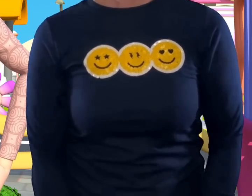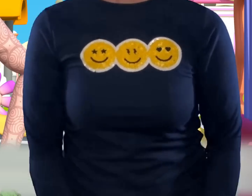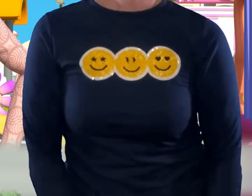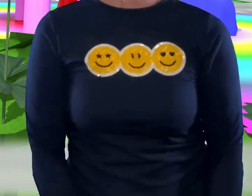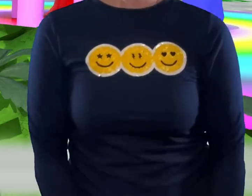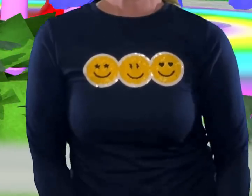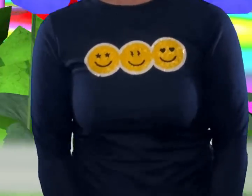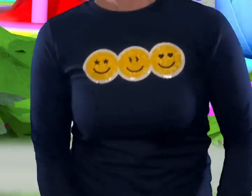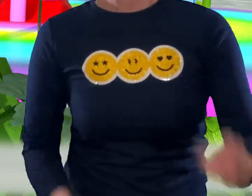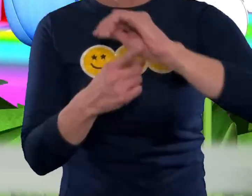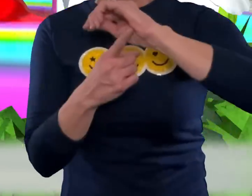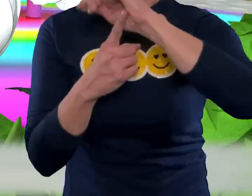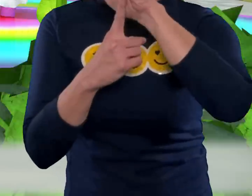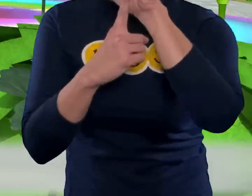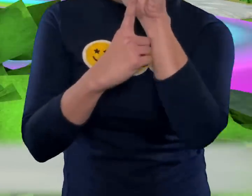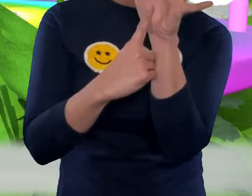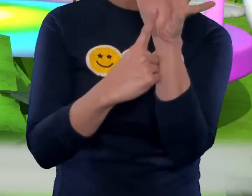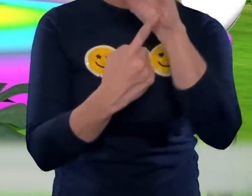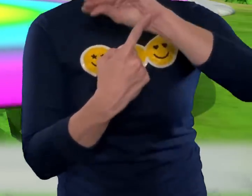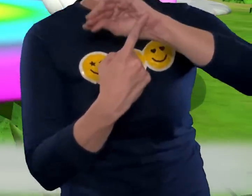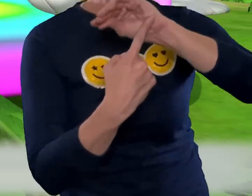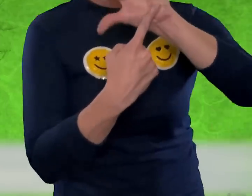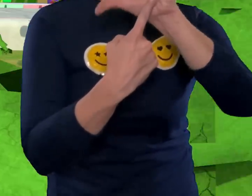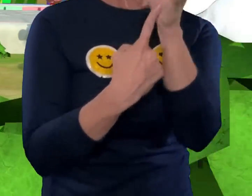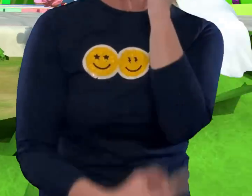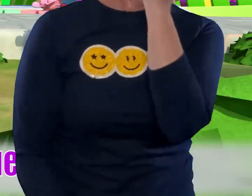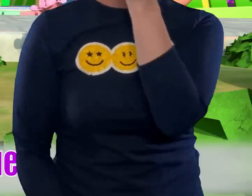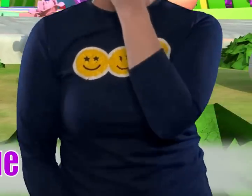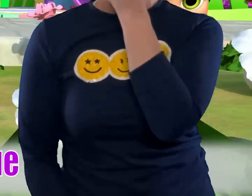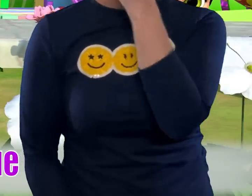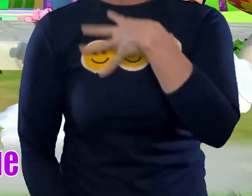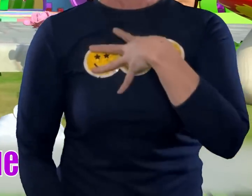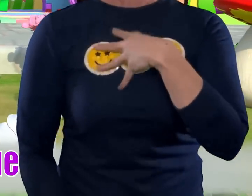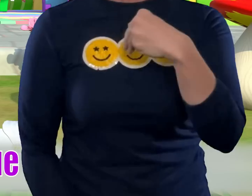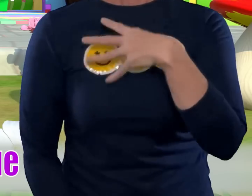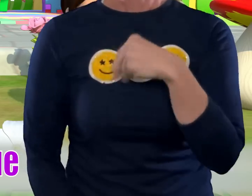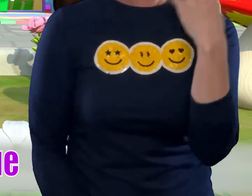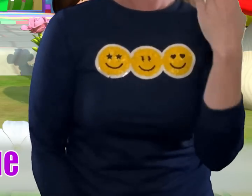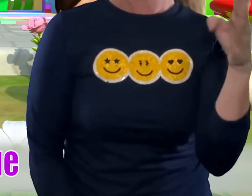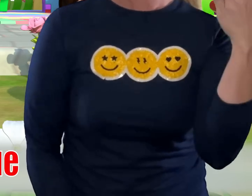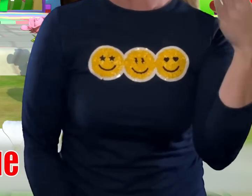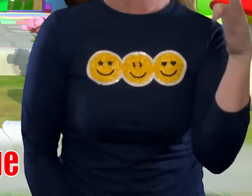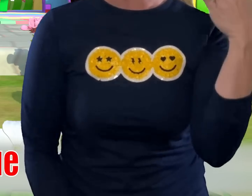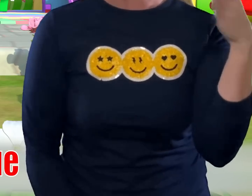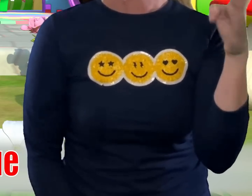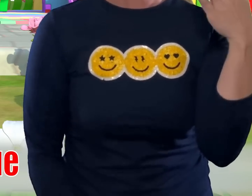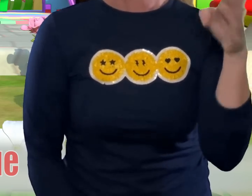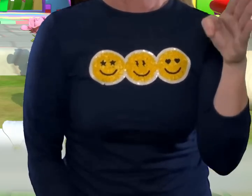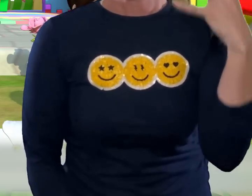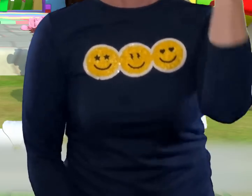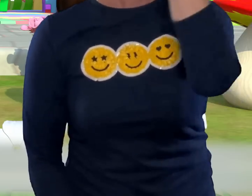two blooming flowers blooming flowers white and blue white and